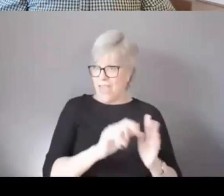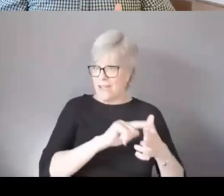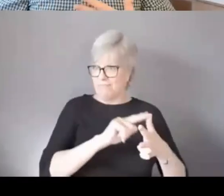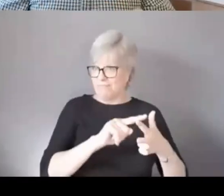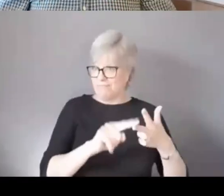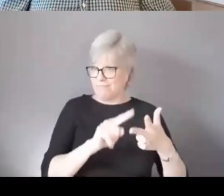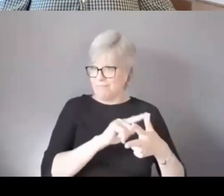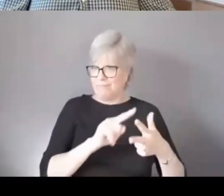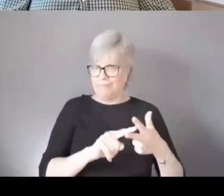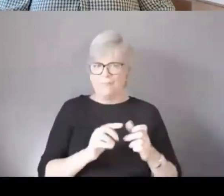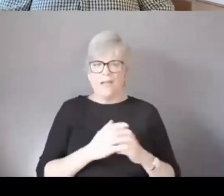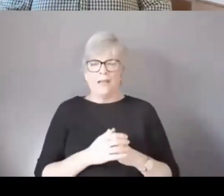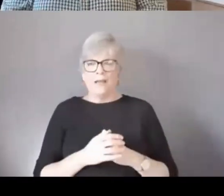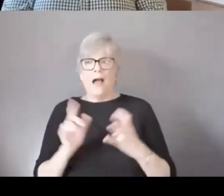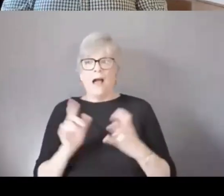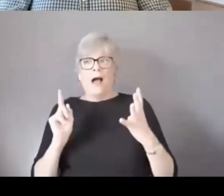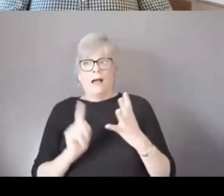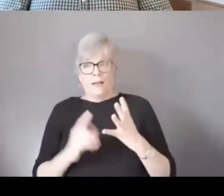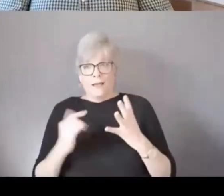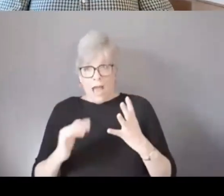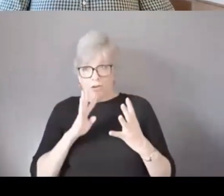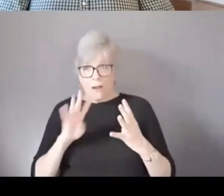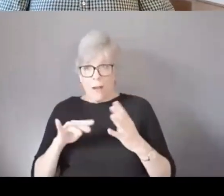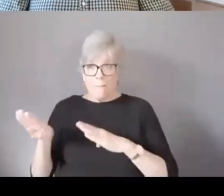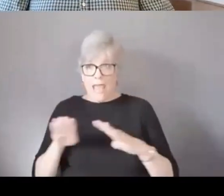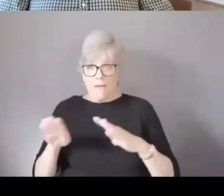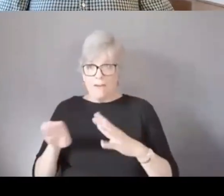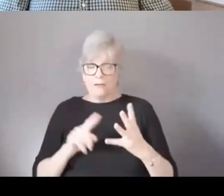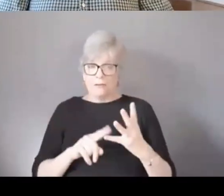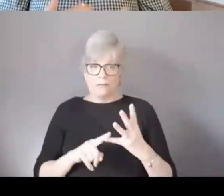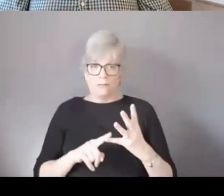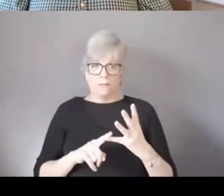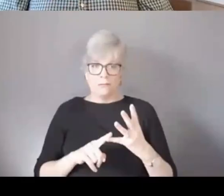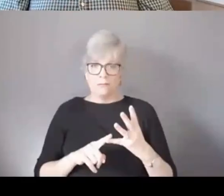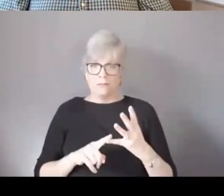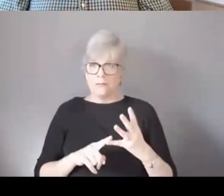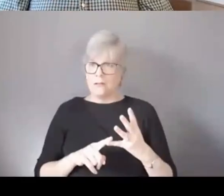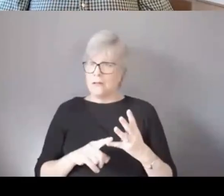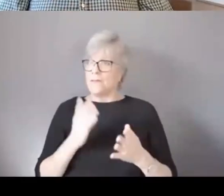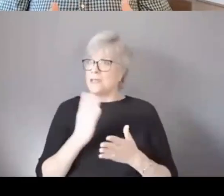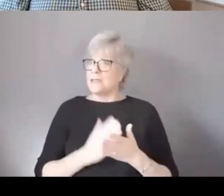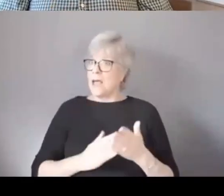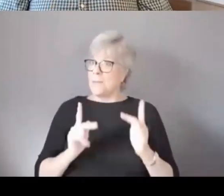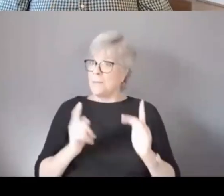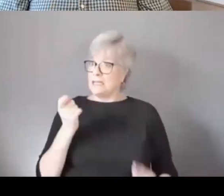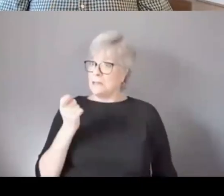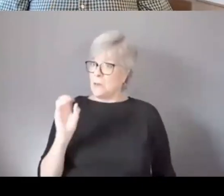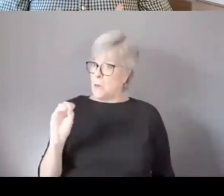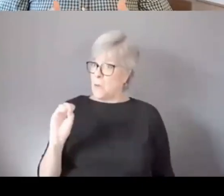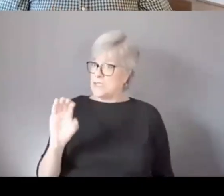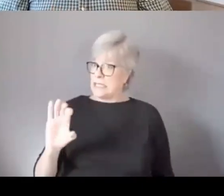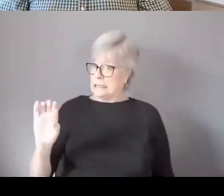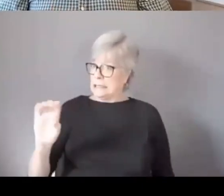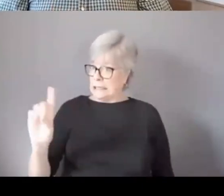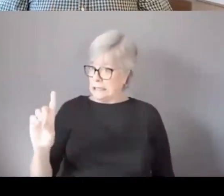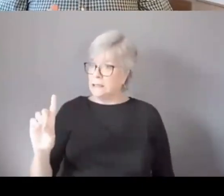again, we can be very familiar with this, but some folks experience things like repetitive or compulsive behavior in response to